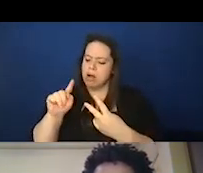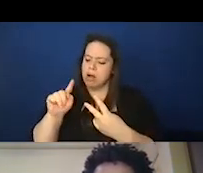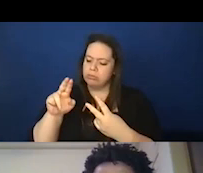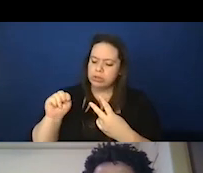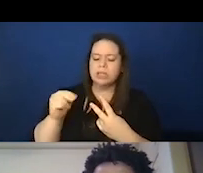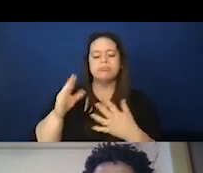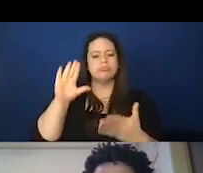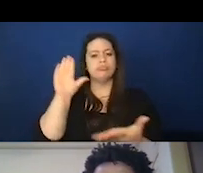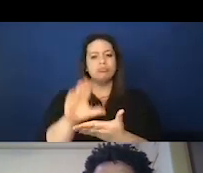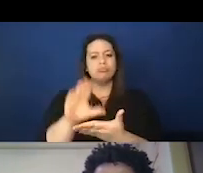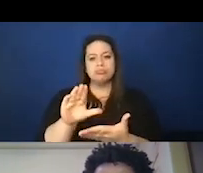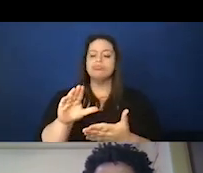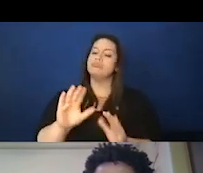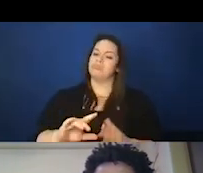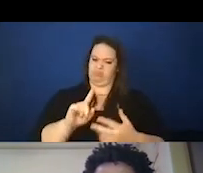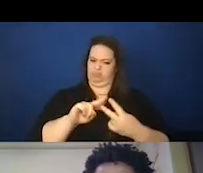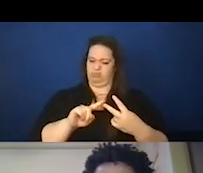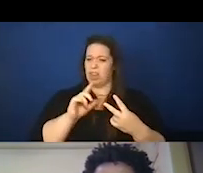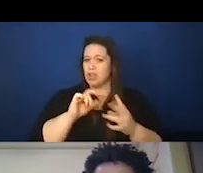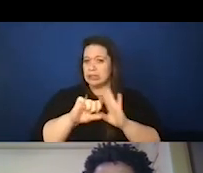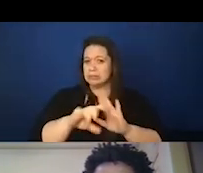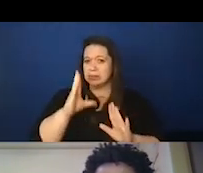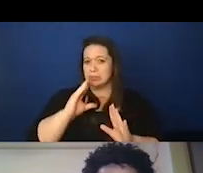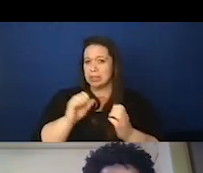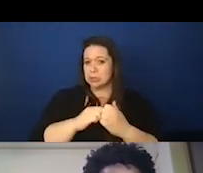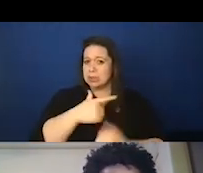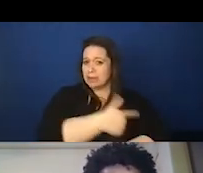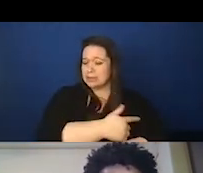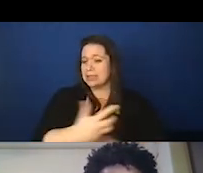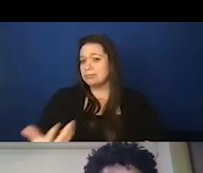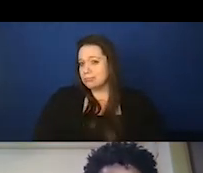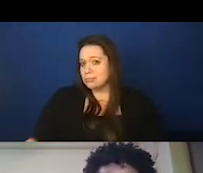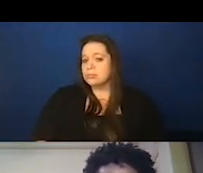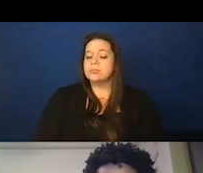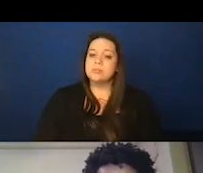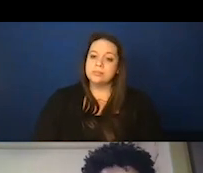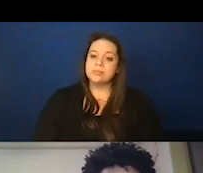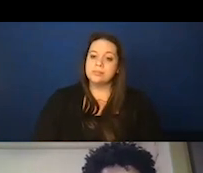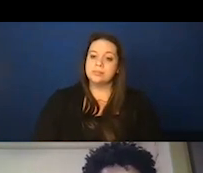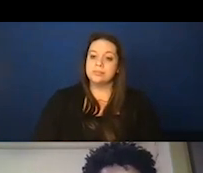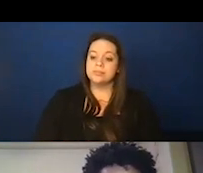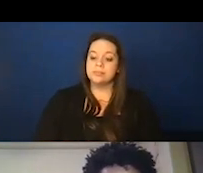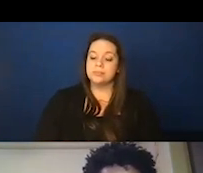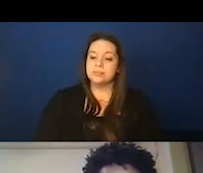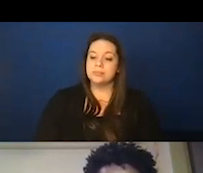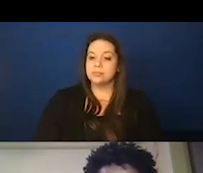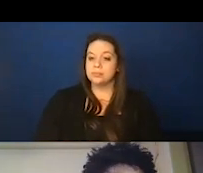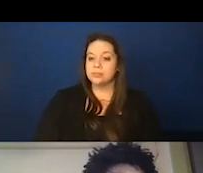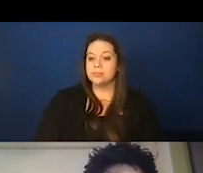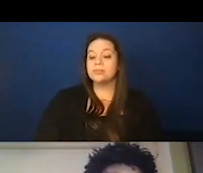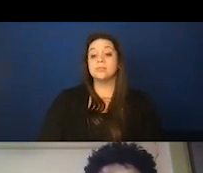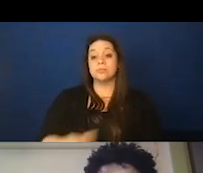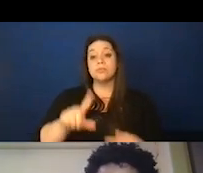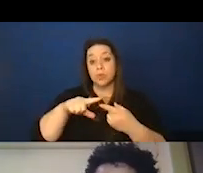the symptomatology of the actual vaccine. But again, the fact that now the individuals that get the shot the second time are